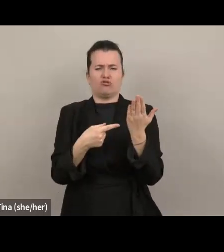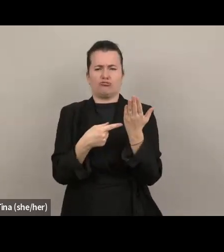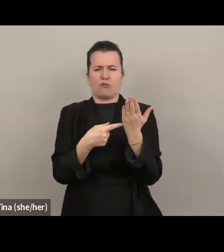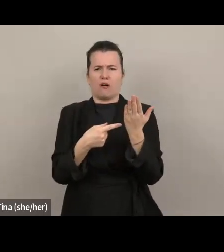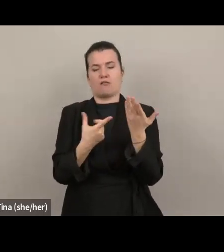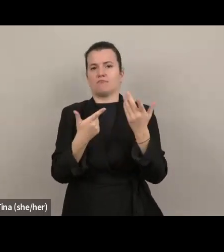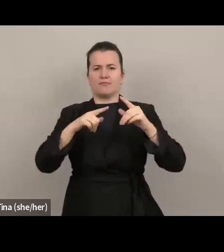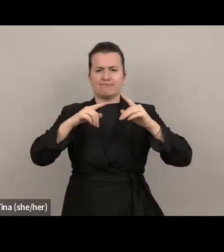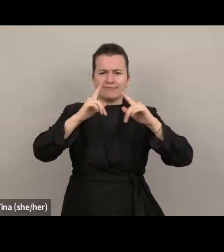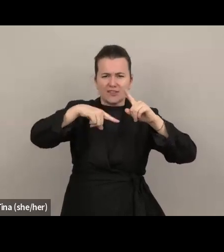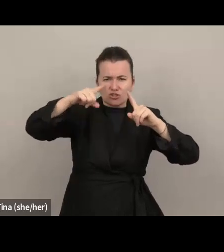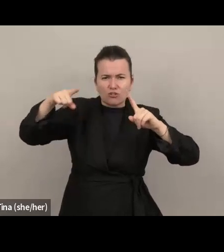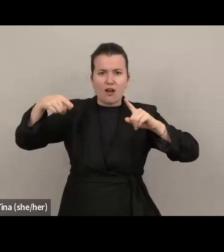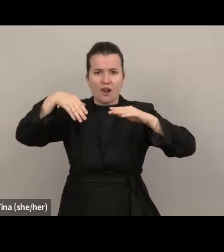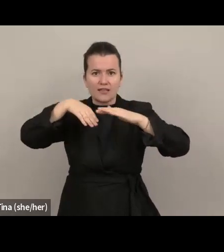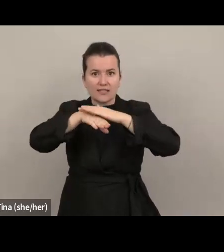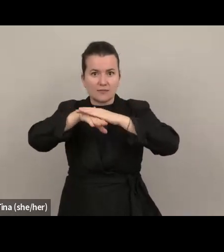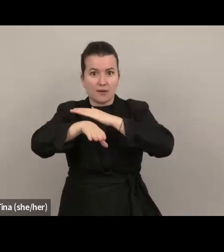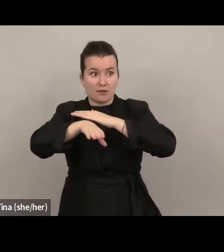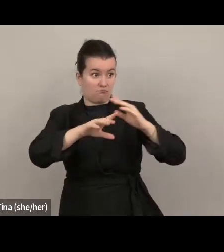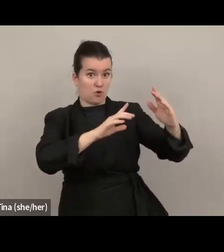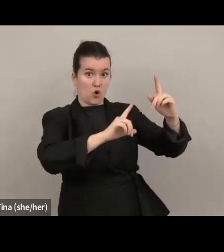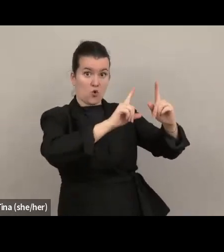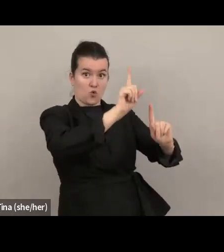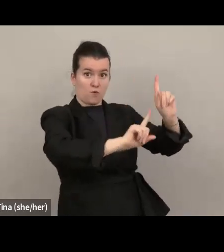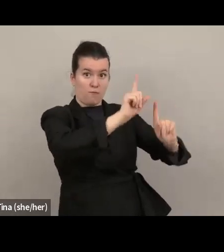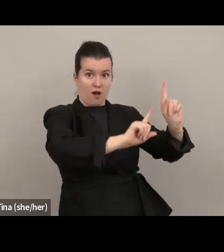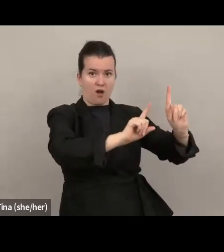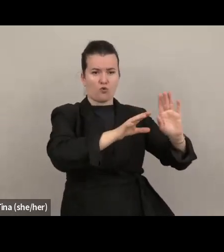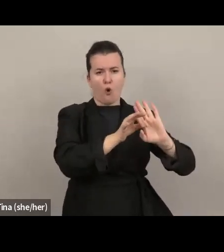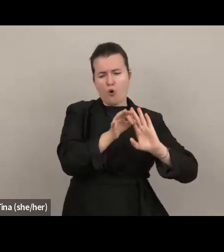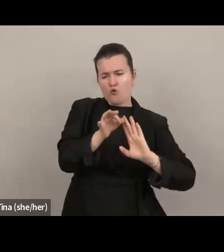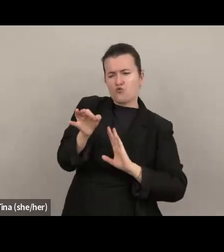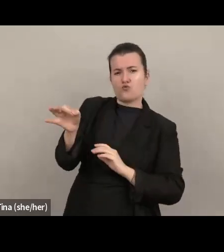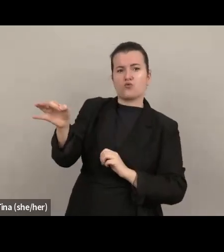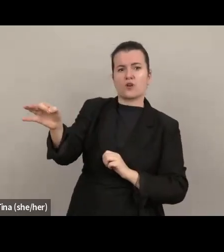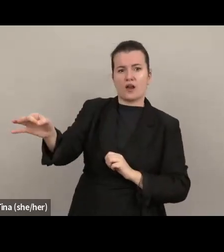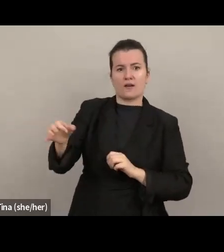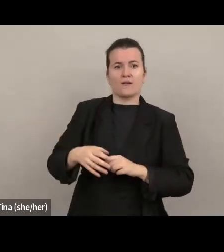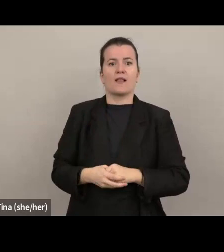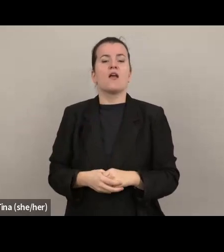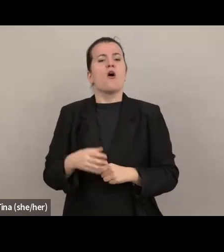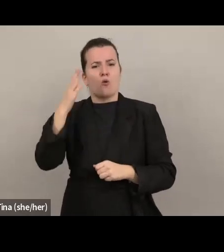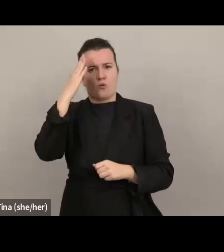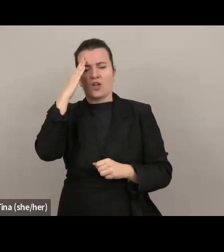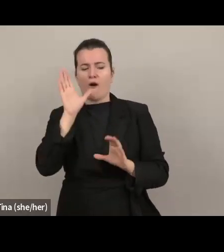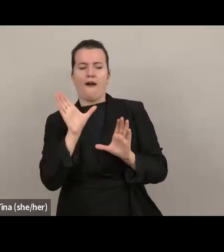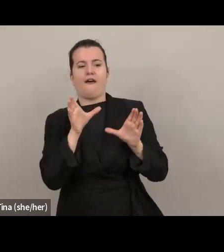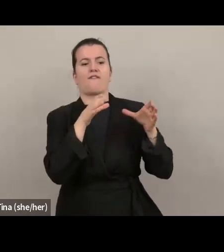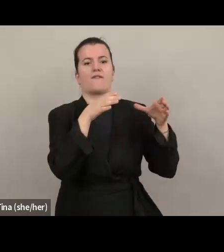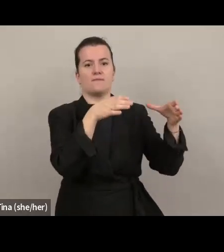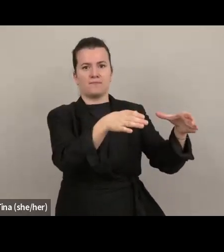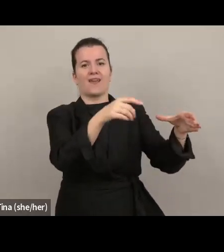on urban and rural lives, specifically examining how urban biases further different,